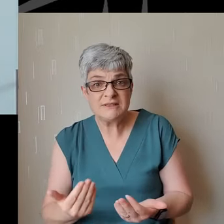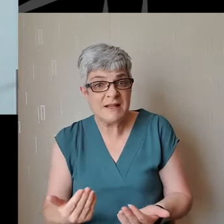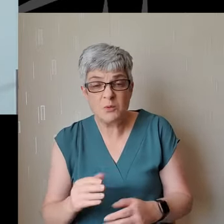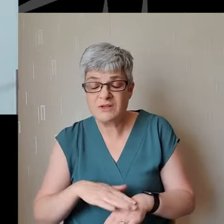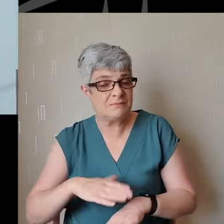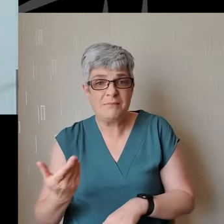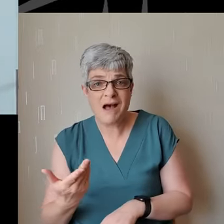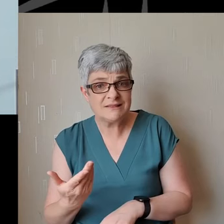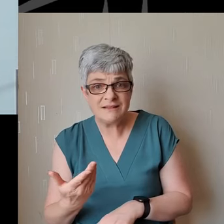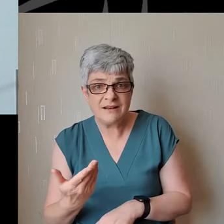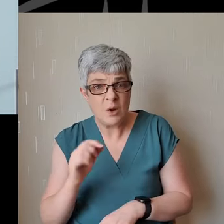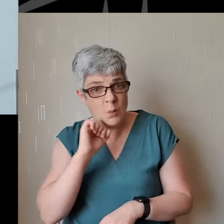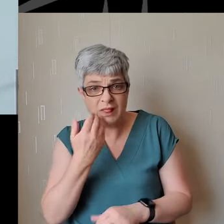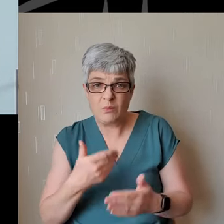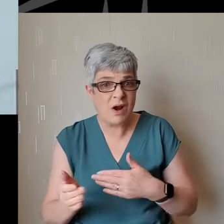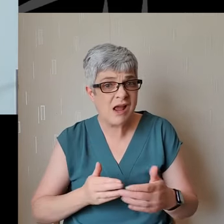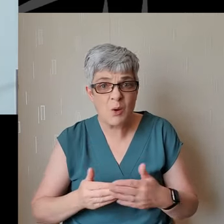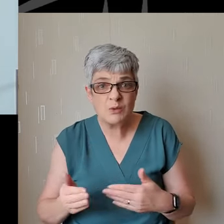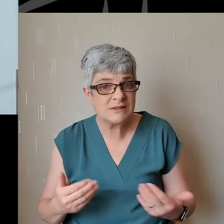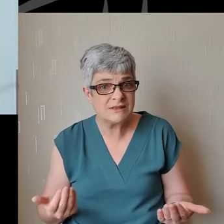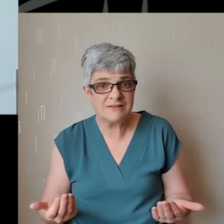out somehow. I know not how yet.